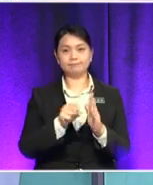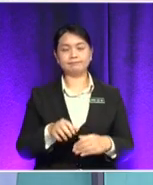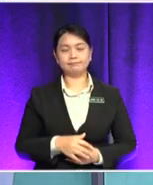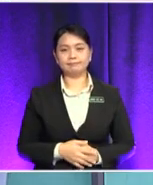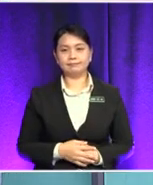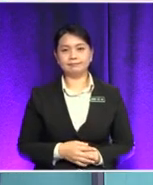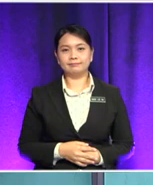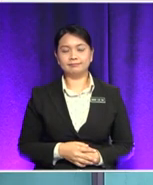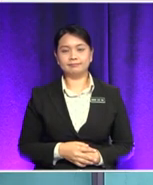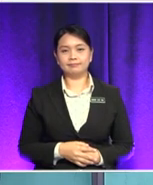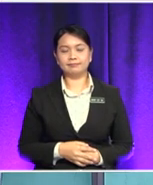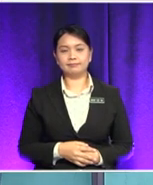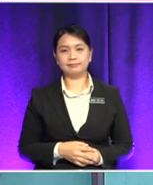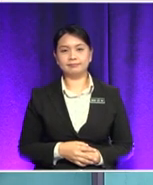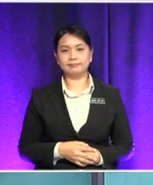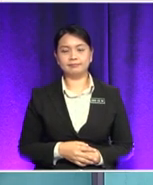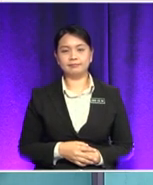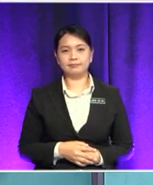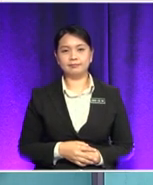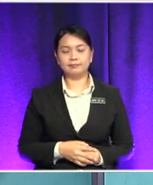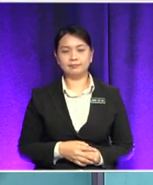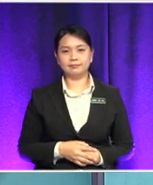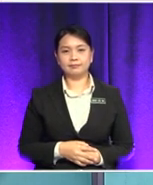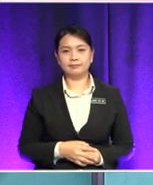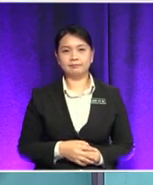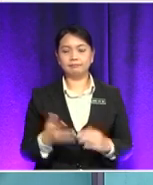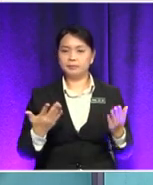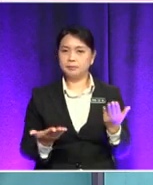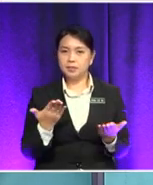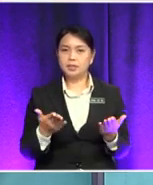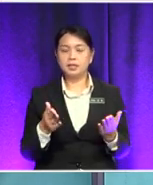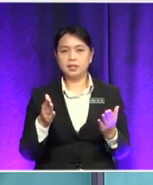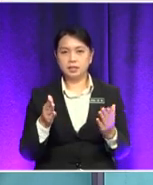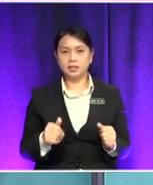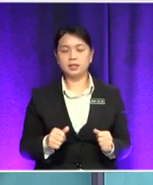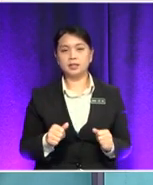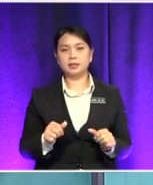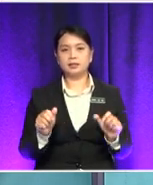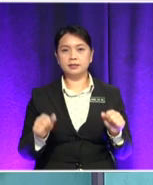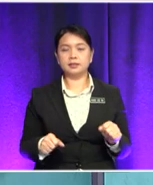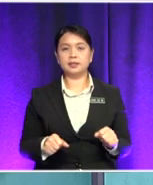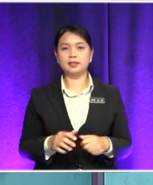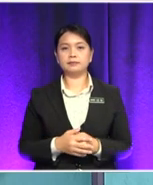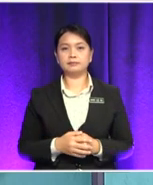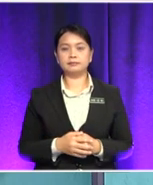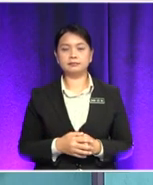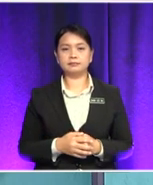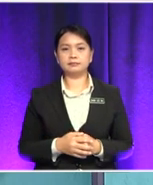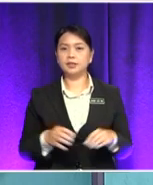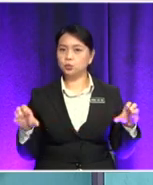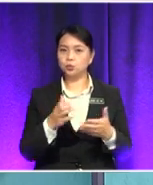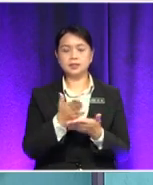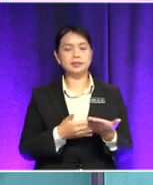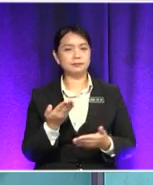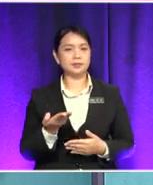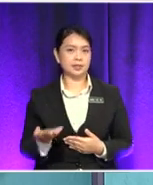awareness. So maybe they can have campaign. Yeah. Maybe at school, our school maybe can do something